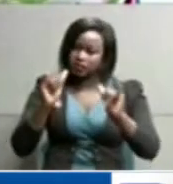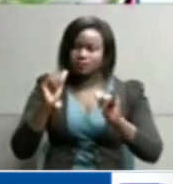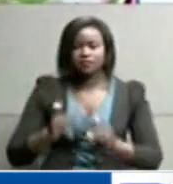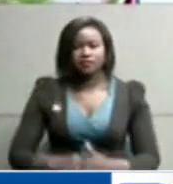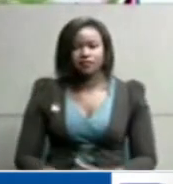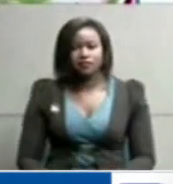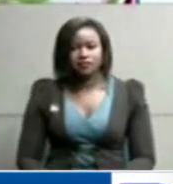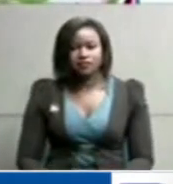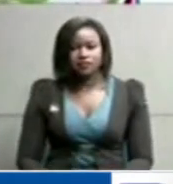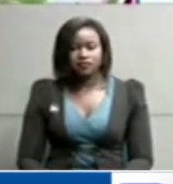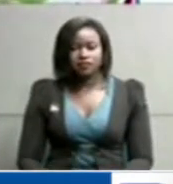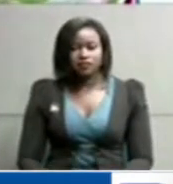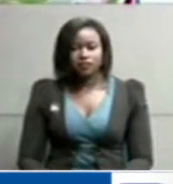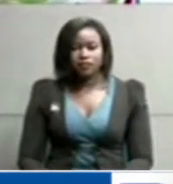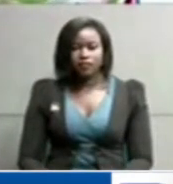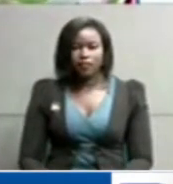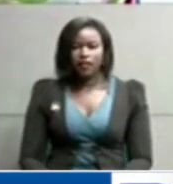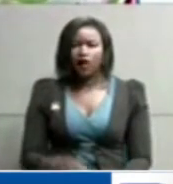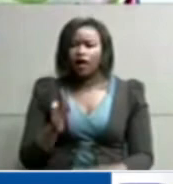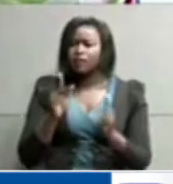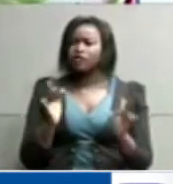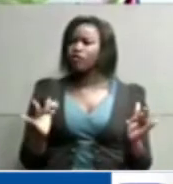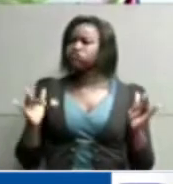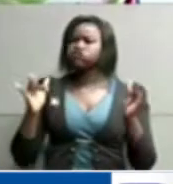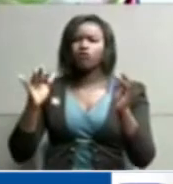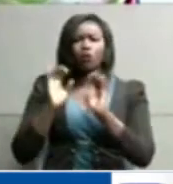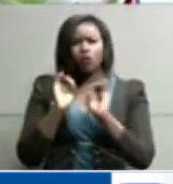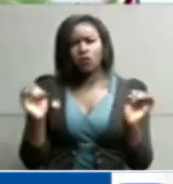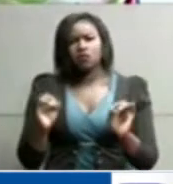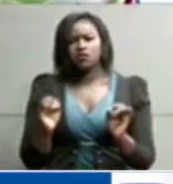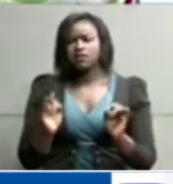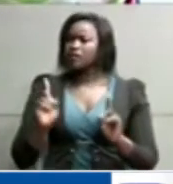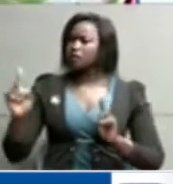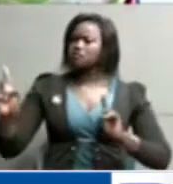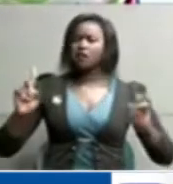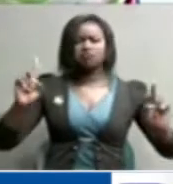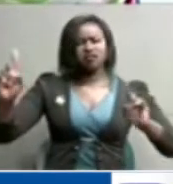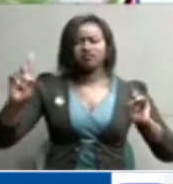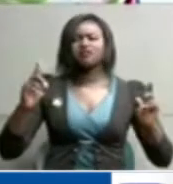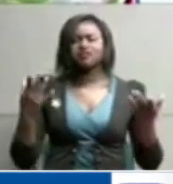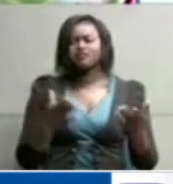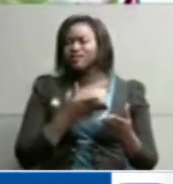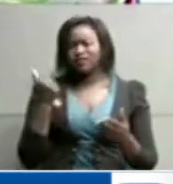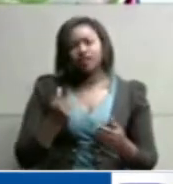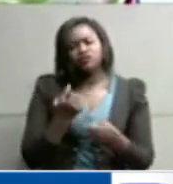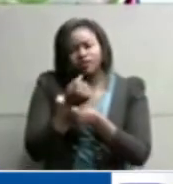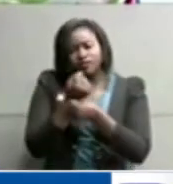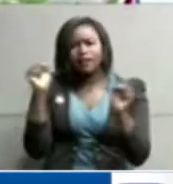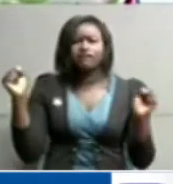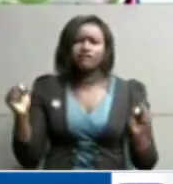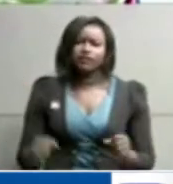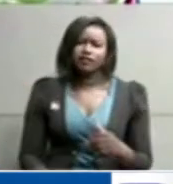where there's less crowding. These are people who know one another. They are strangers. They are no strangers. You are safe there.